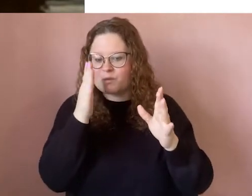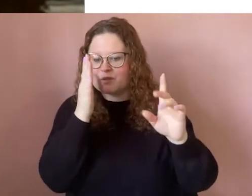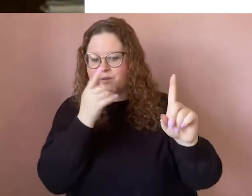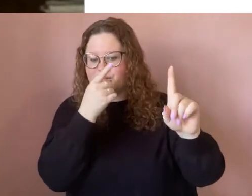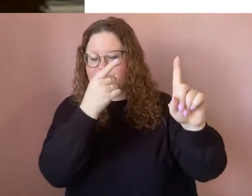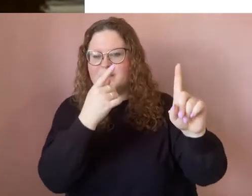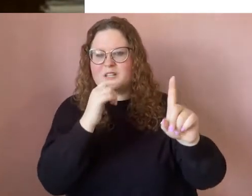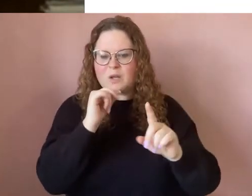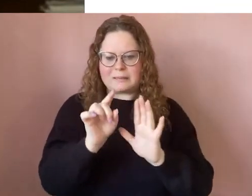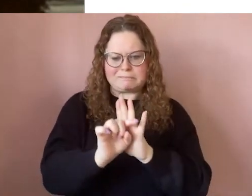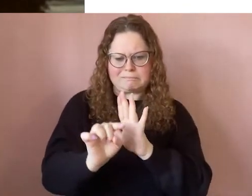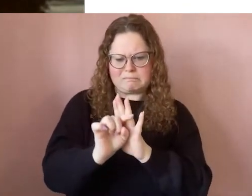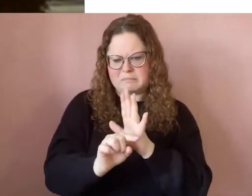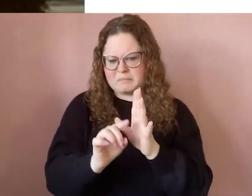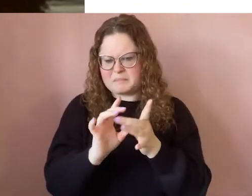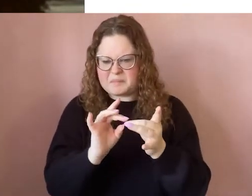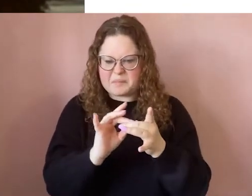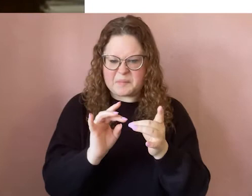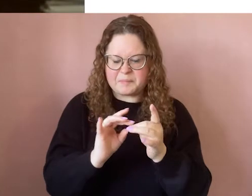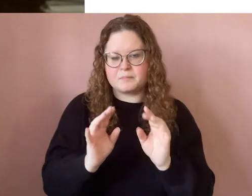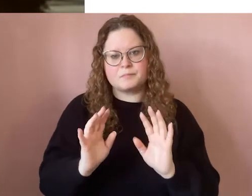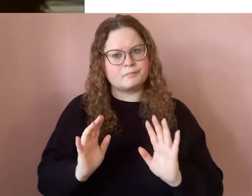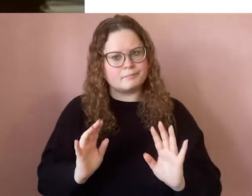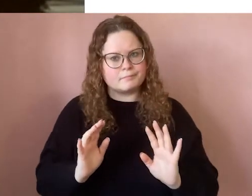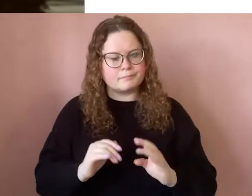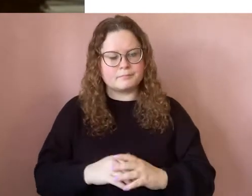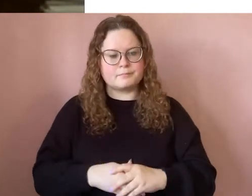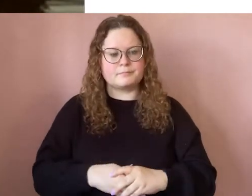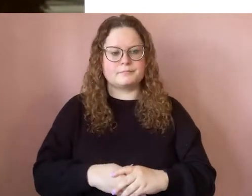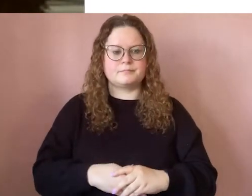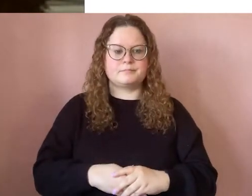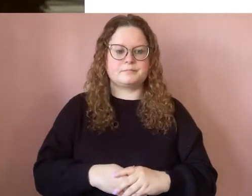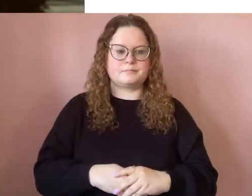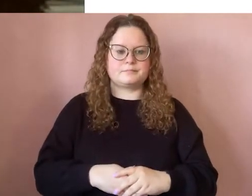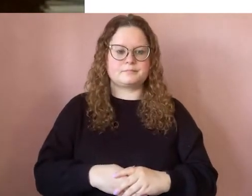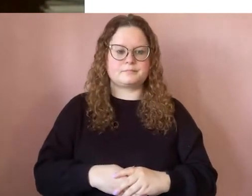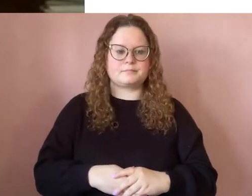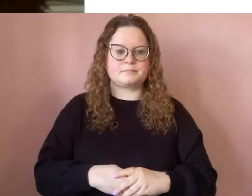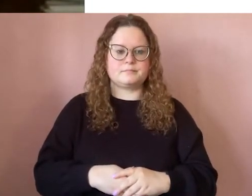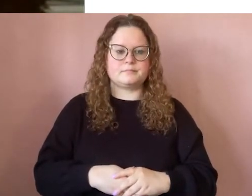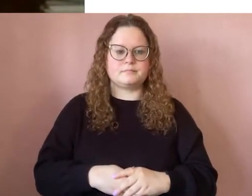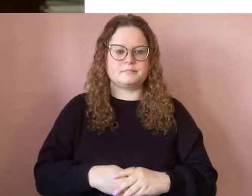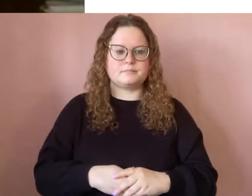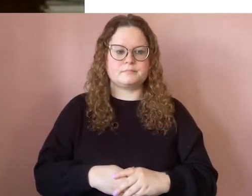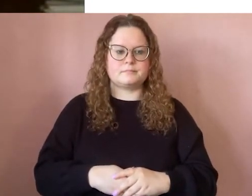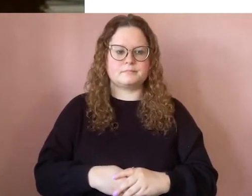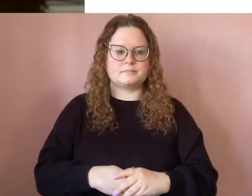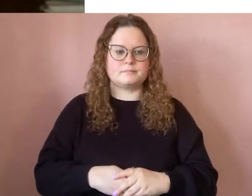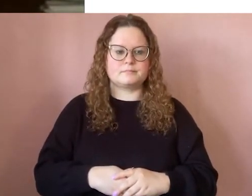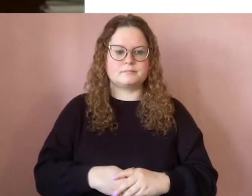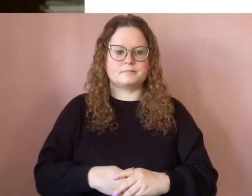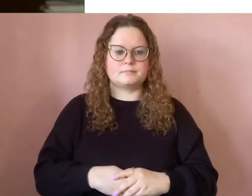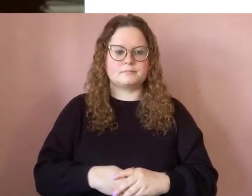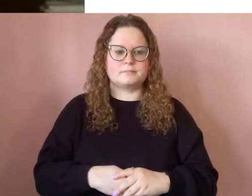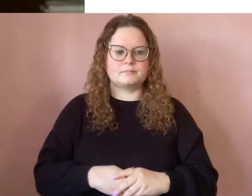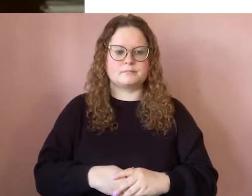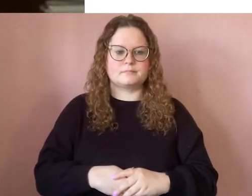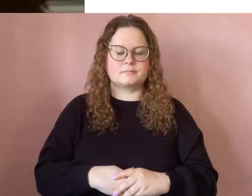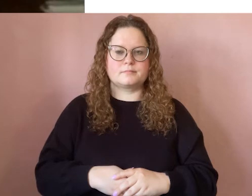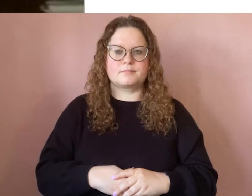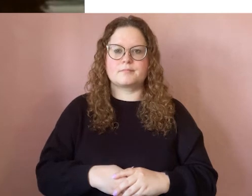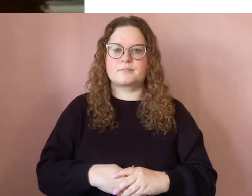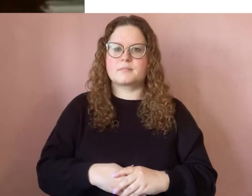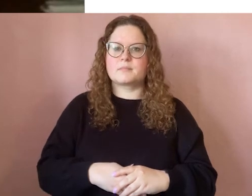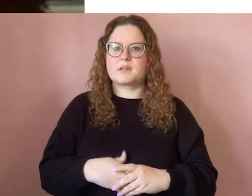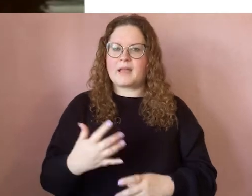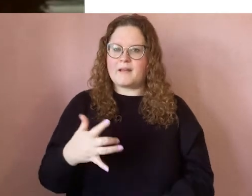fear and go into a adolescence of fear. We need a special focus in this day, what I call Generation